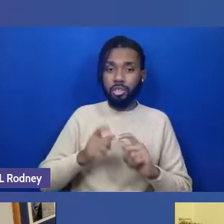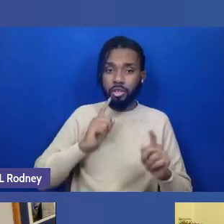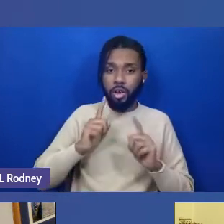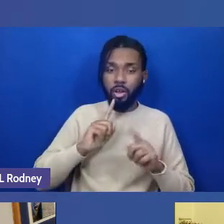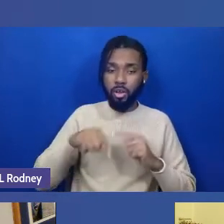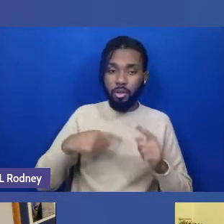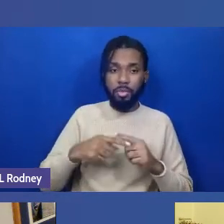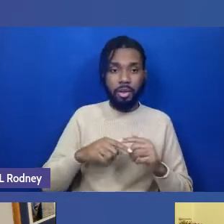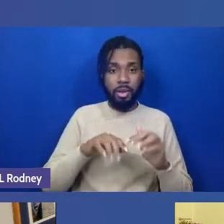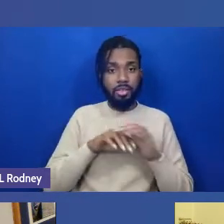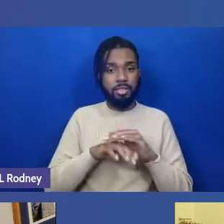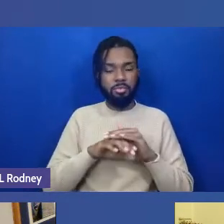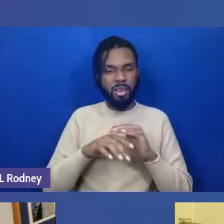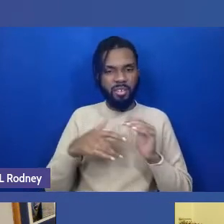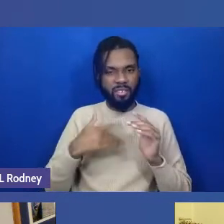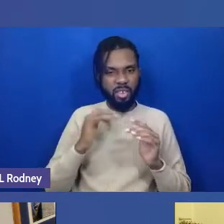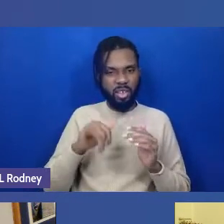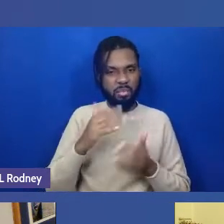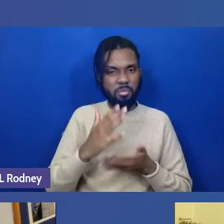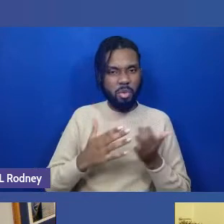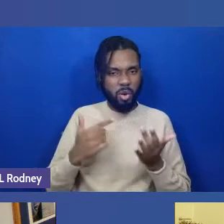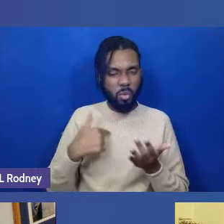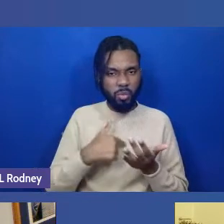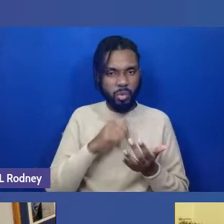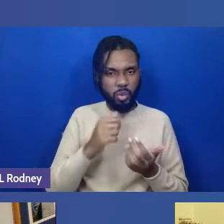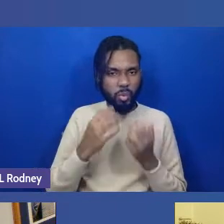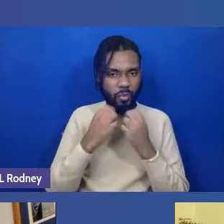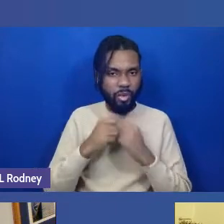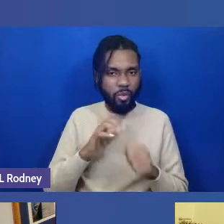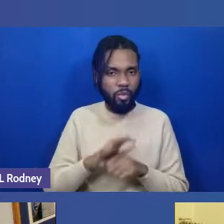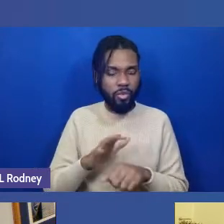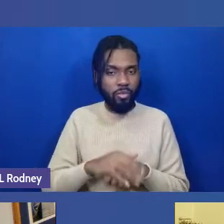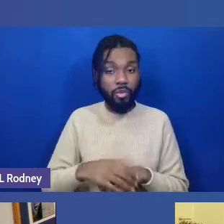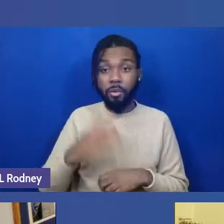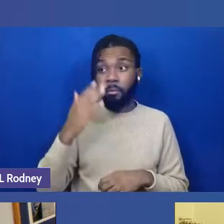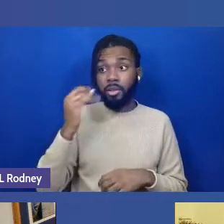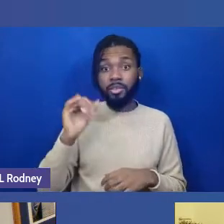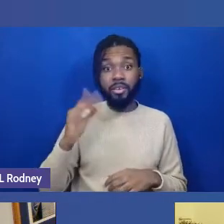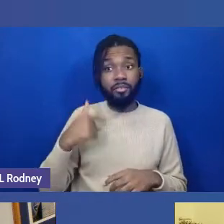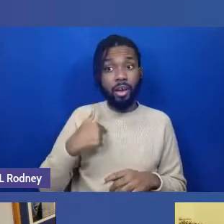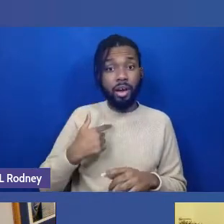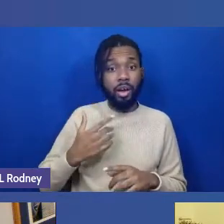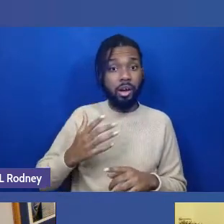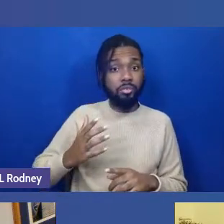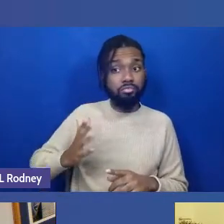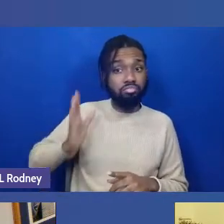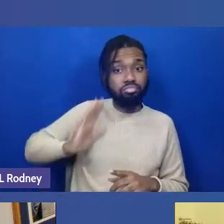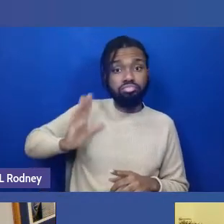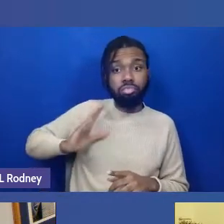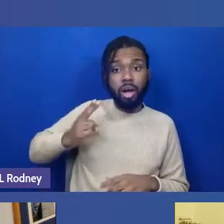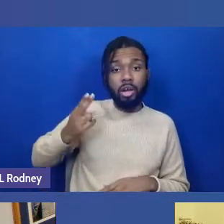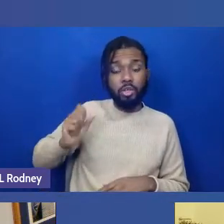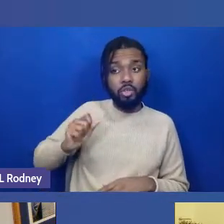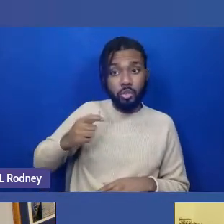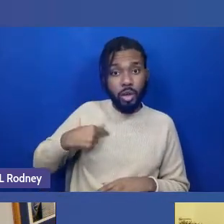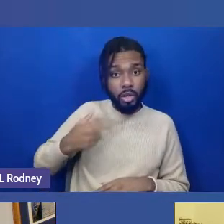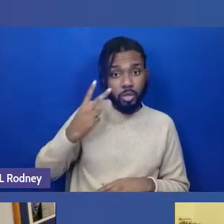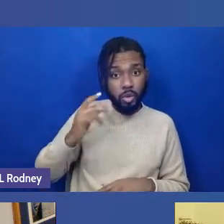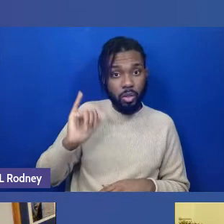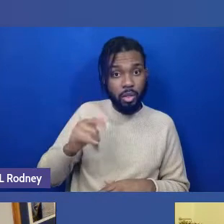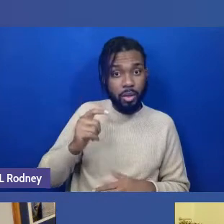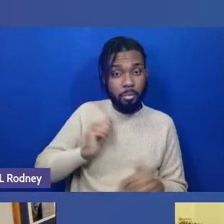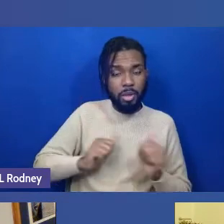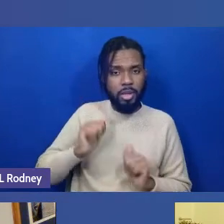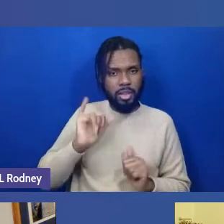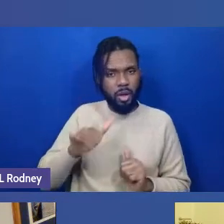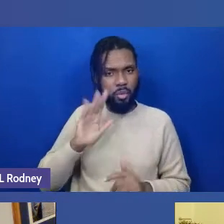really undervalued. Because like, if I was in high school and I could have seen one of these plays, like, it would have changed my life. You